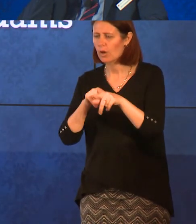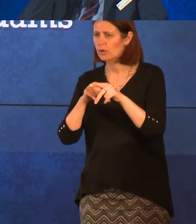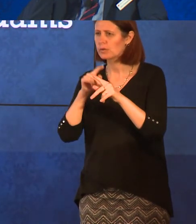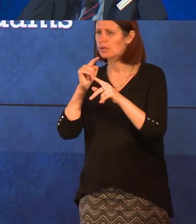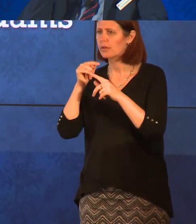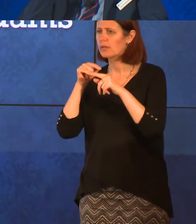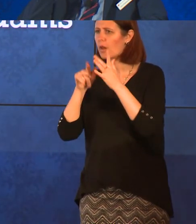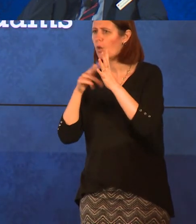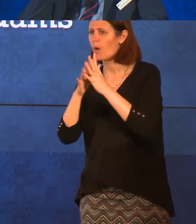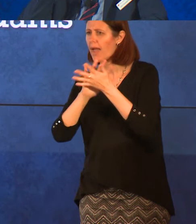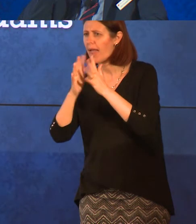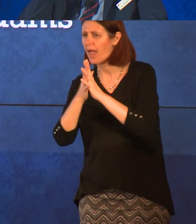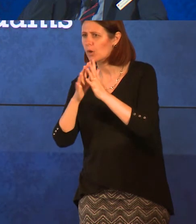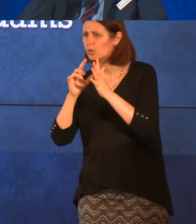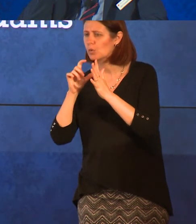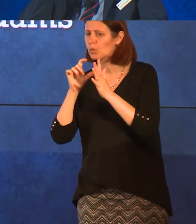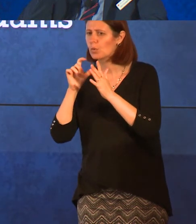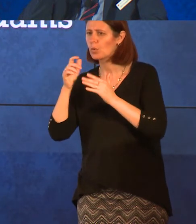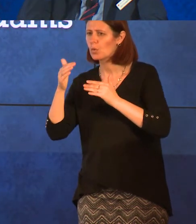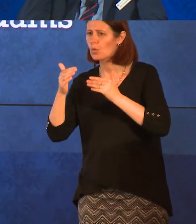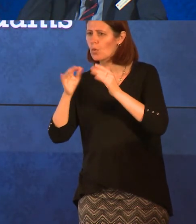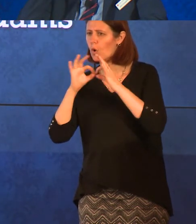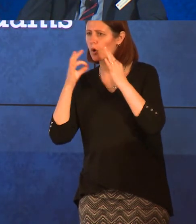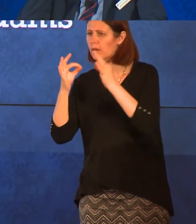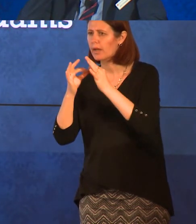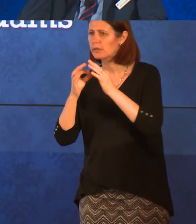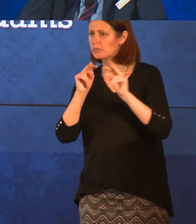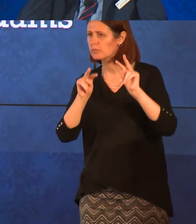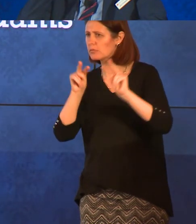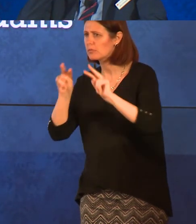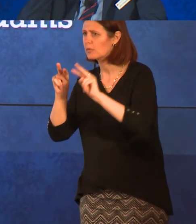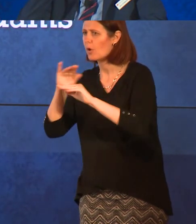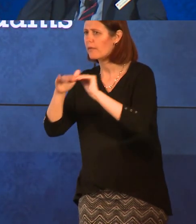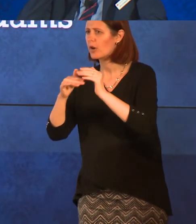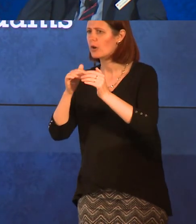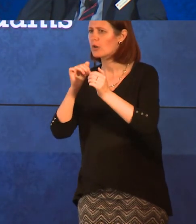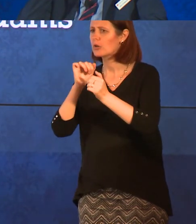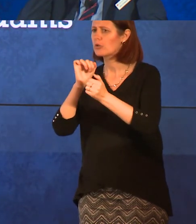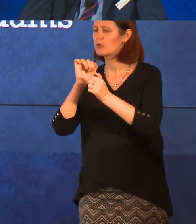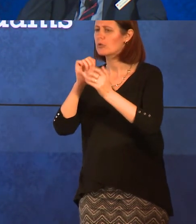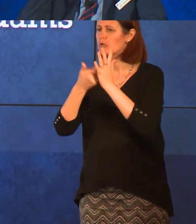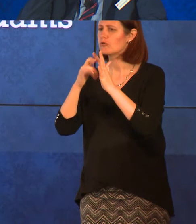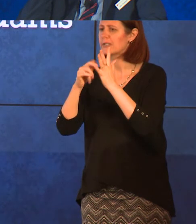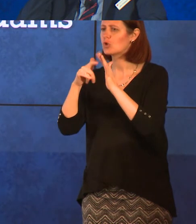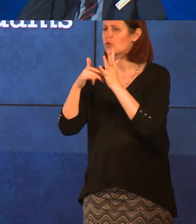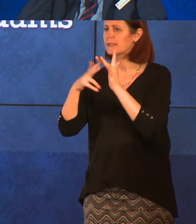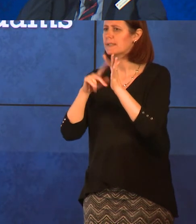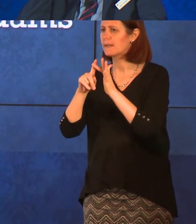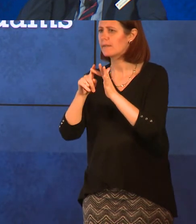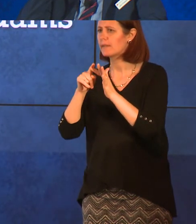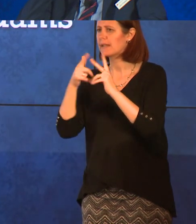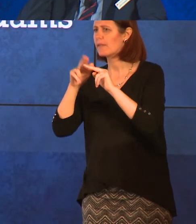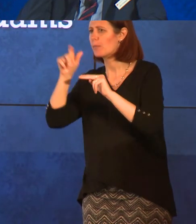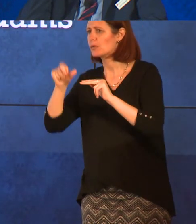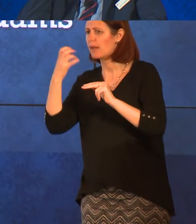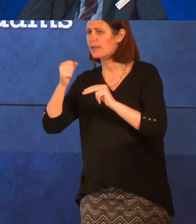how do organisations now facilitate restrictive practice where clients have cognitive impairments